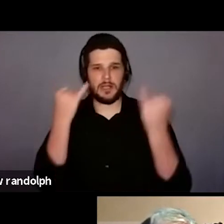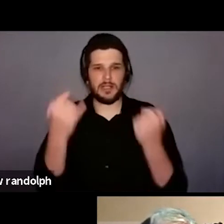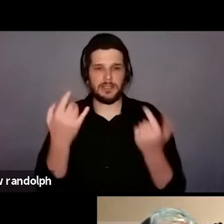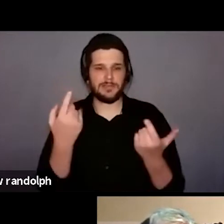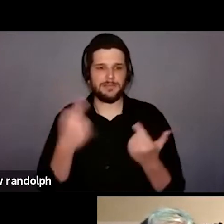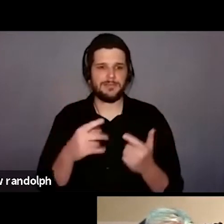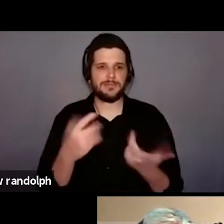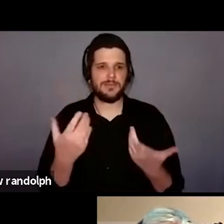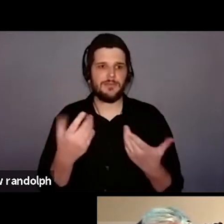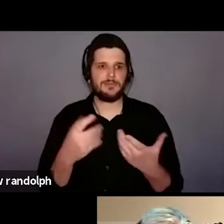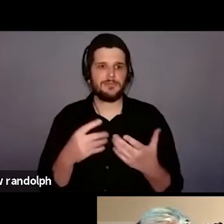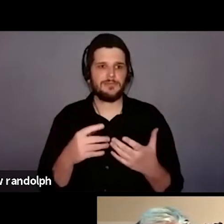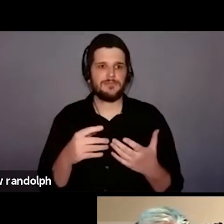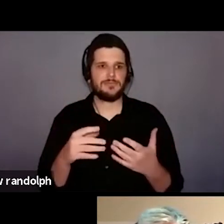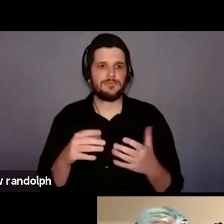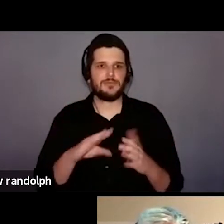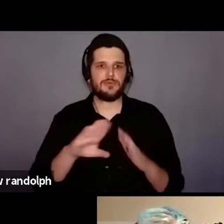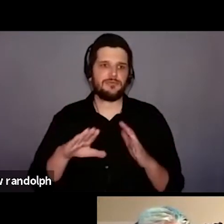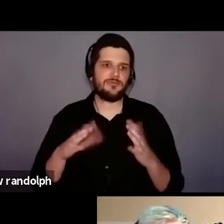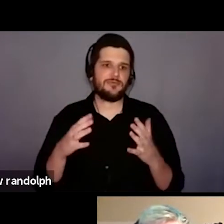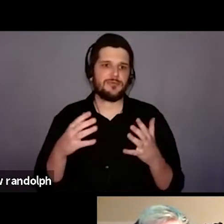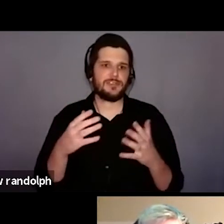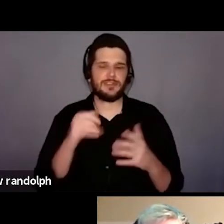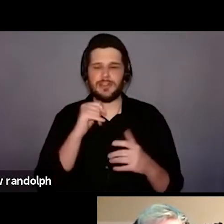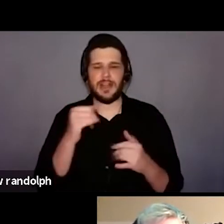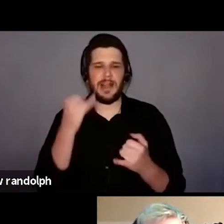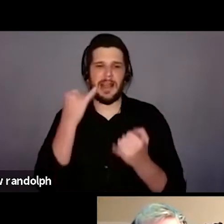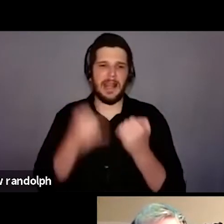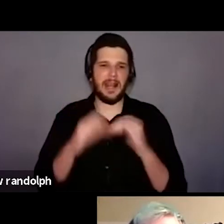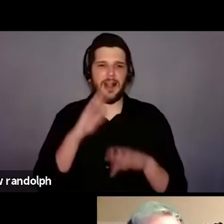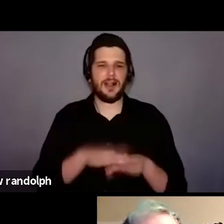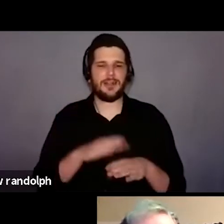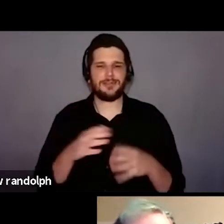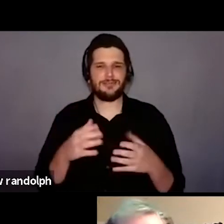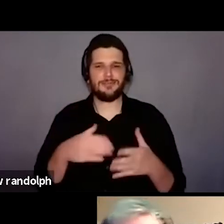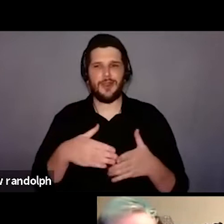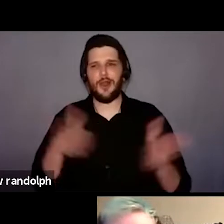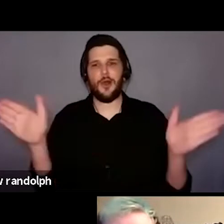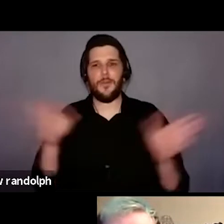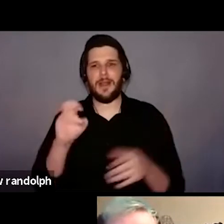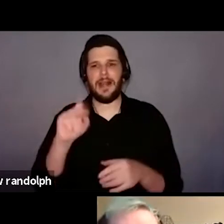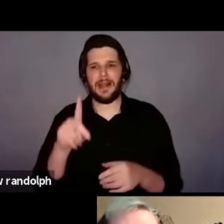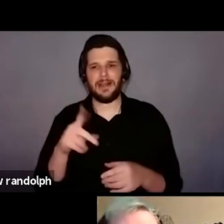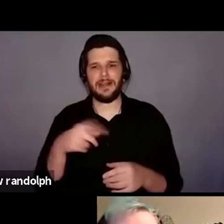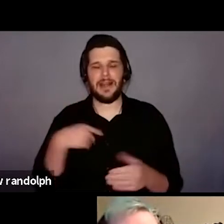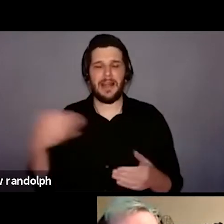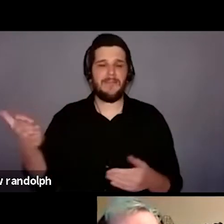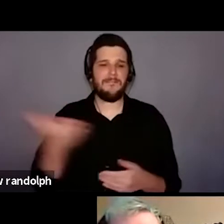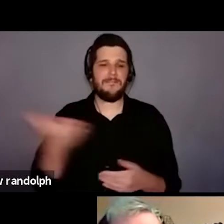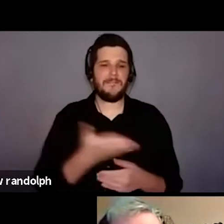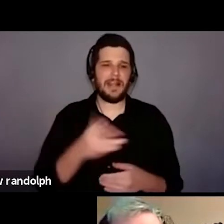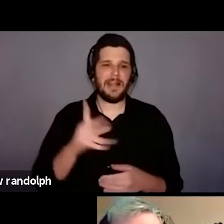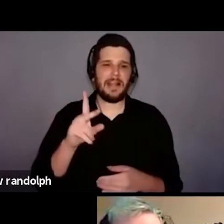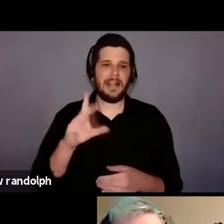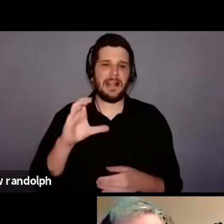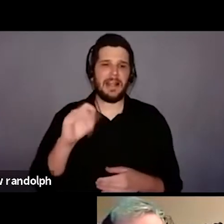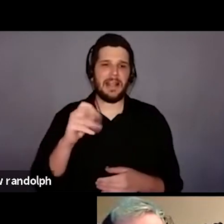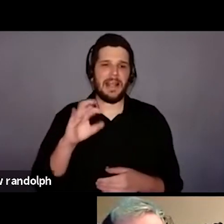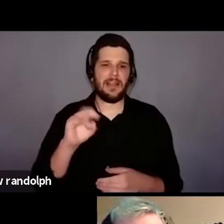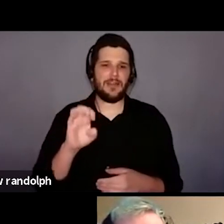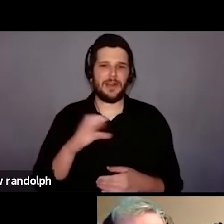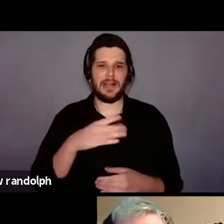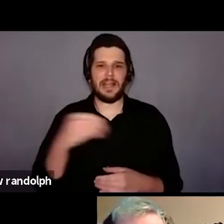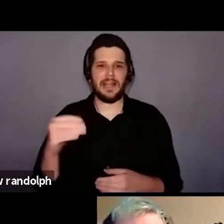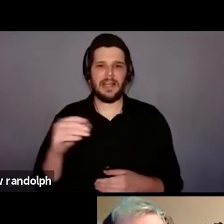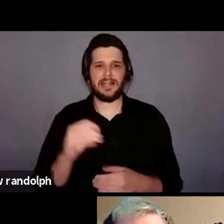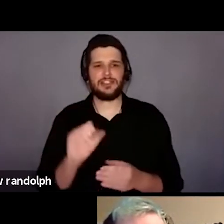of way, so that we're not ending on a super loose end here? And I invite Catherine and Spring to also come into this, but